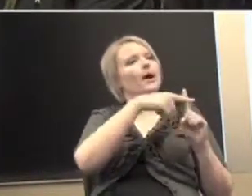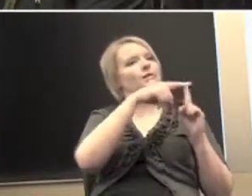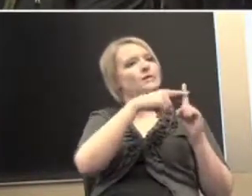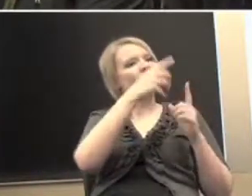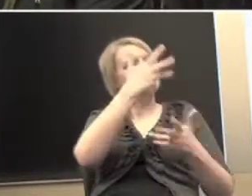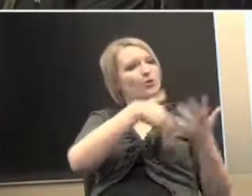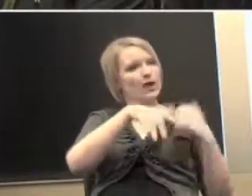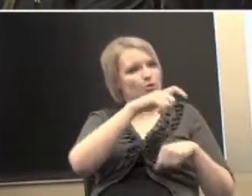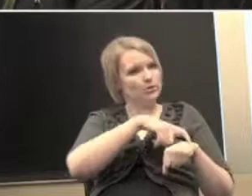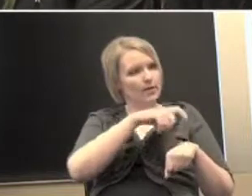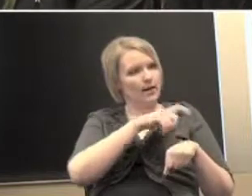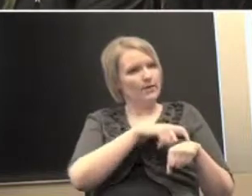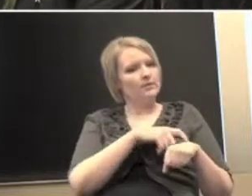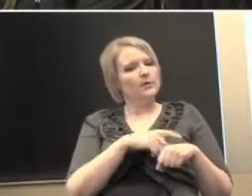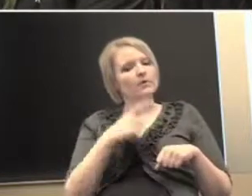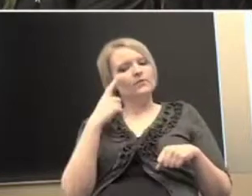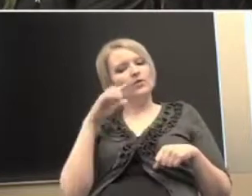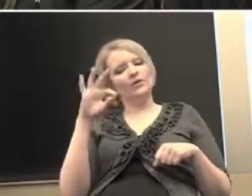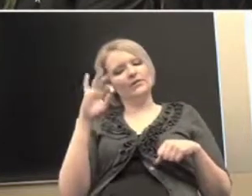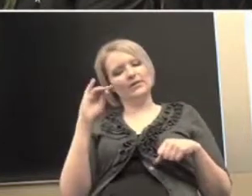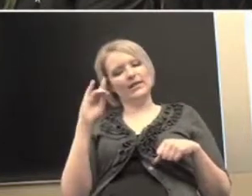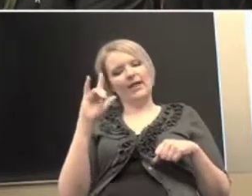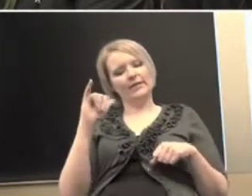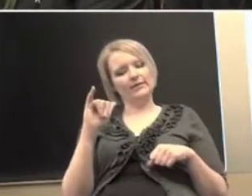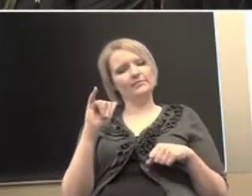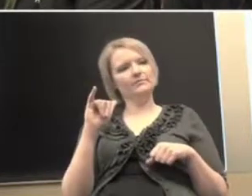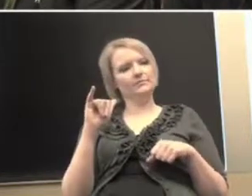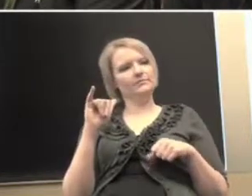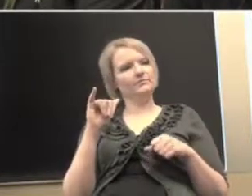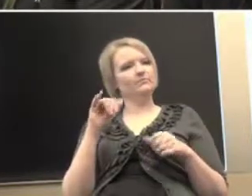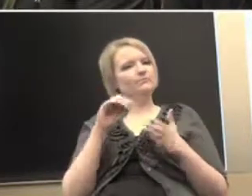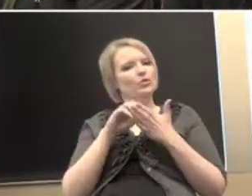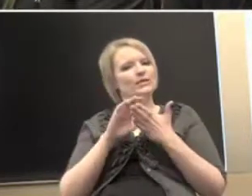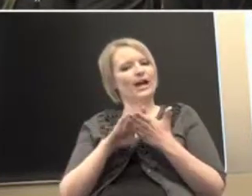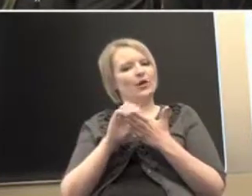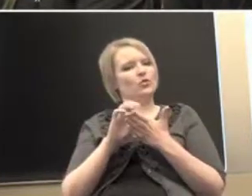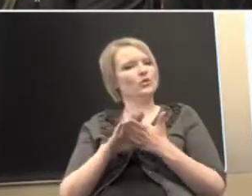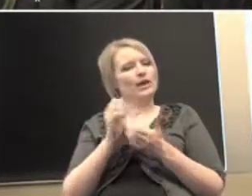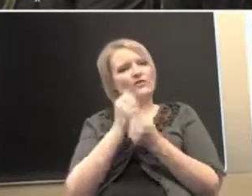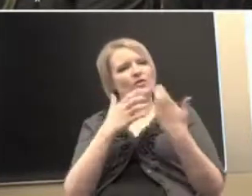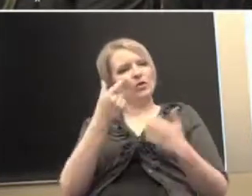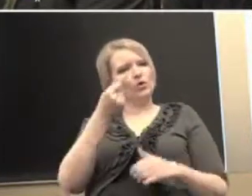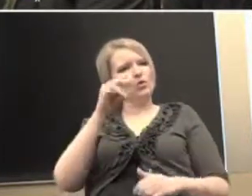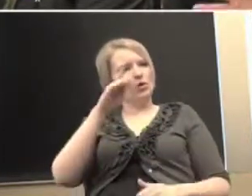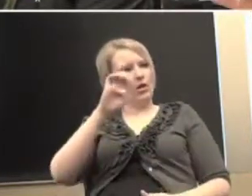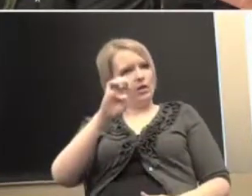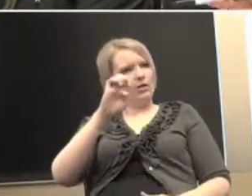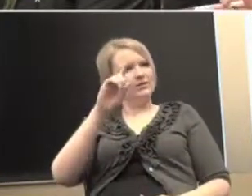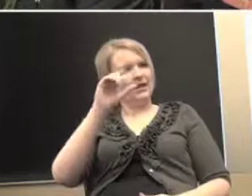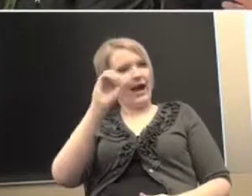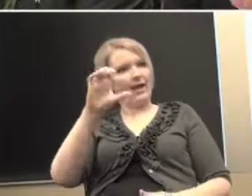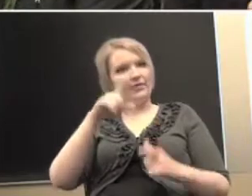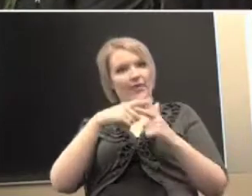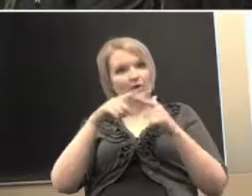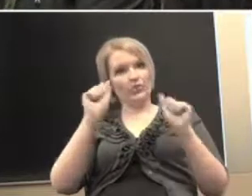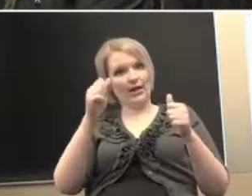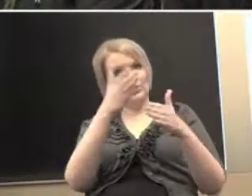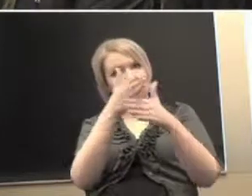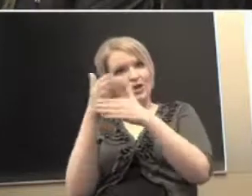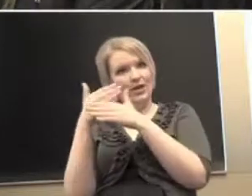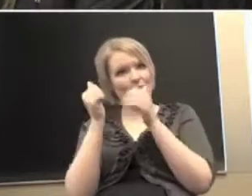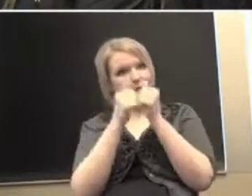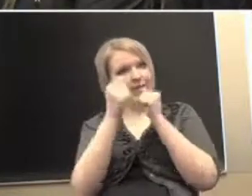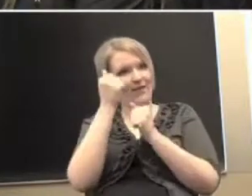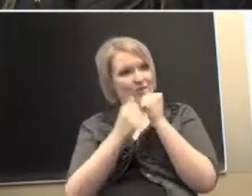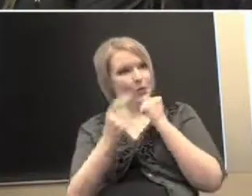time. And as far as the fidelity, putting it all up on a Google Doc and having all the teachers be able to share that document to say,